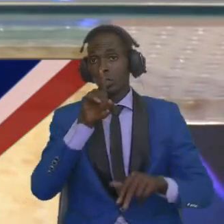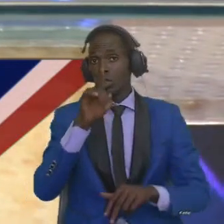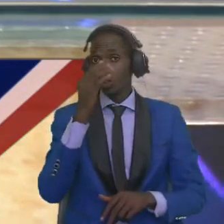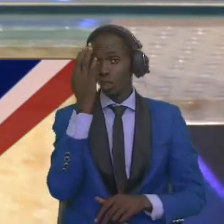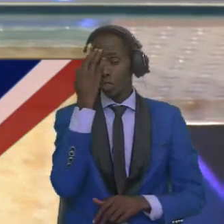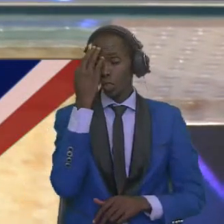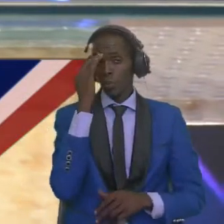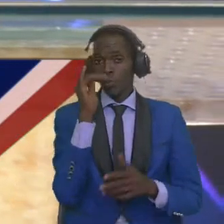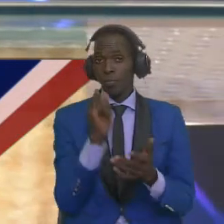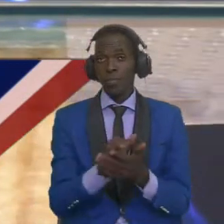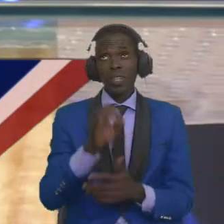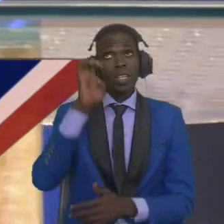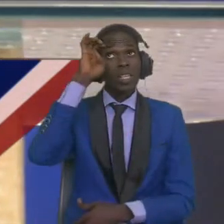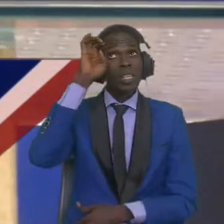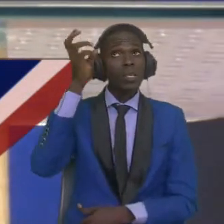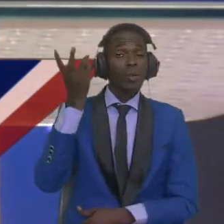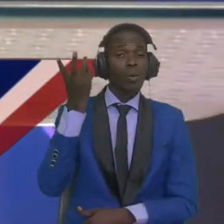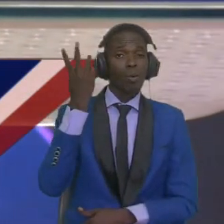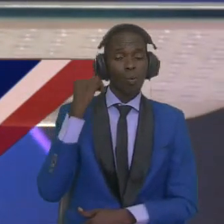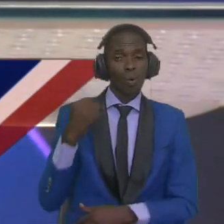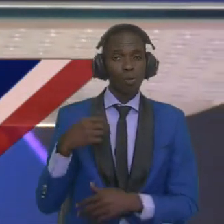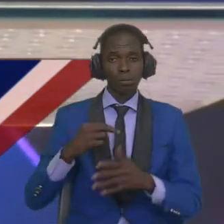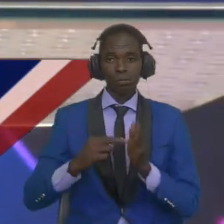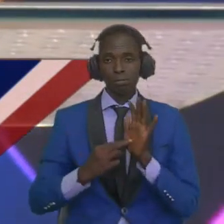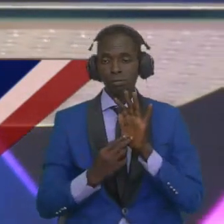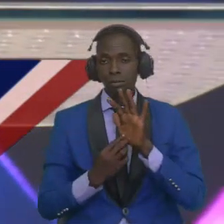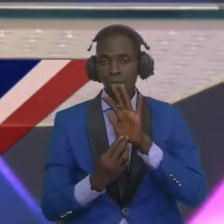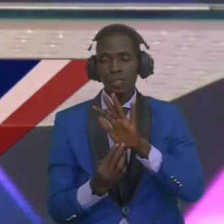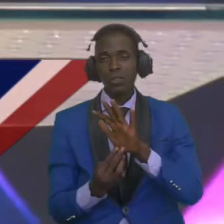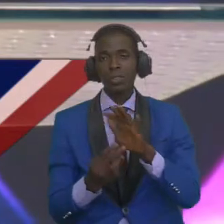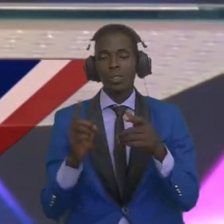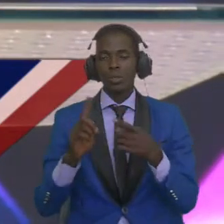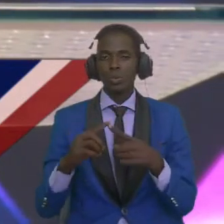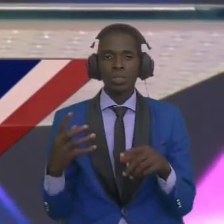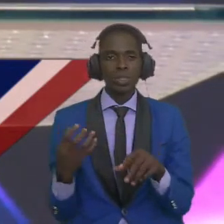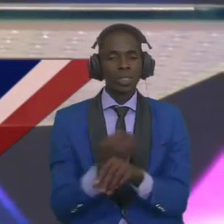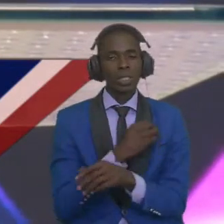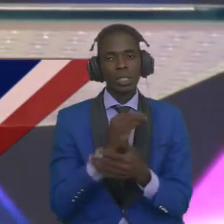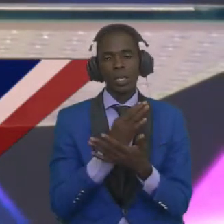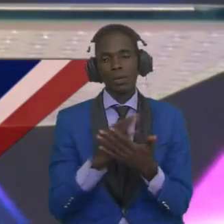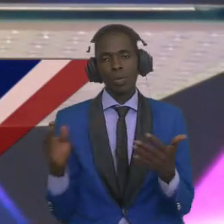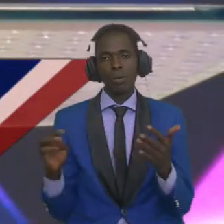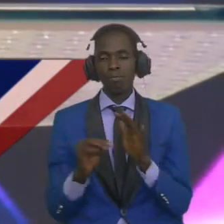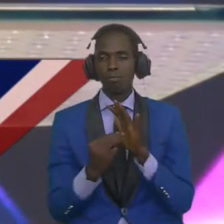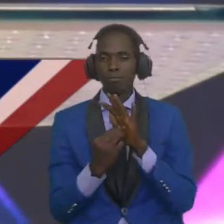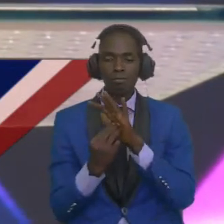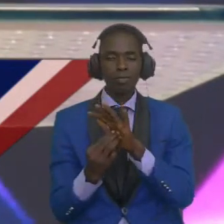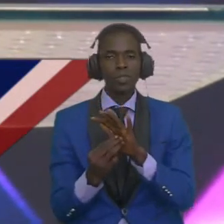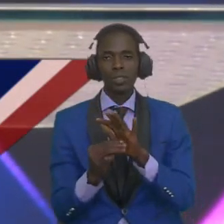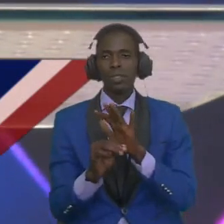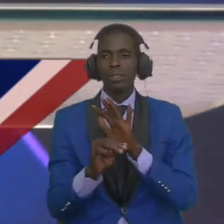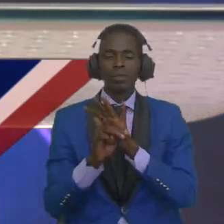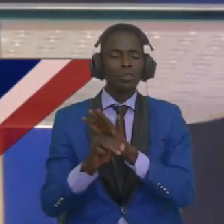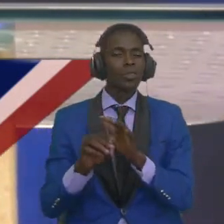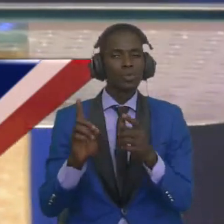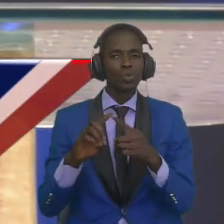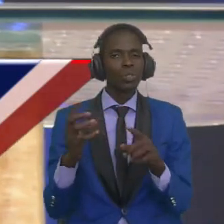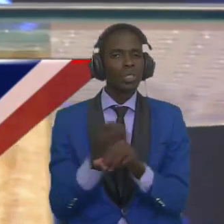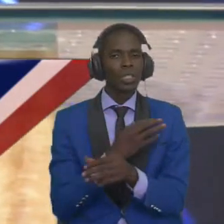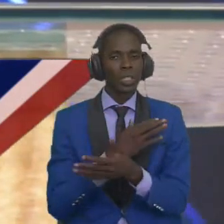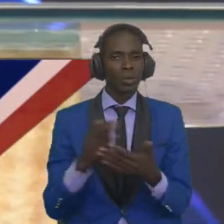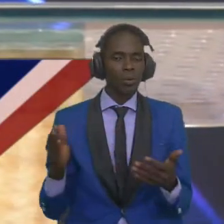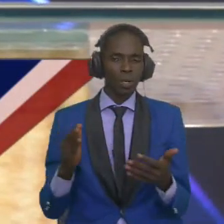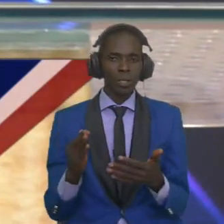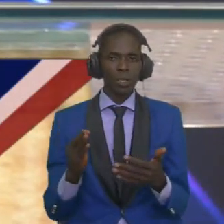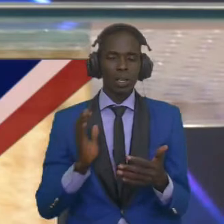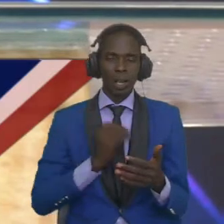that He was manifested to take away our sins, and in Him